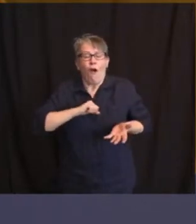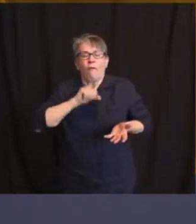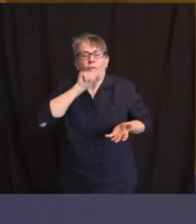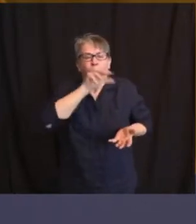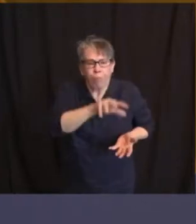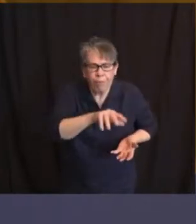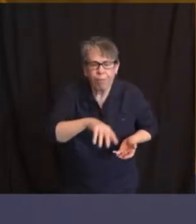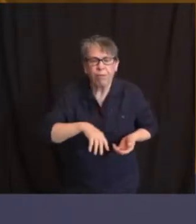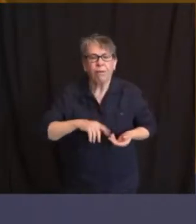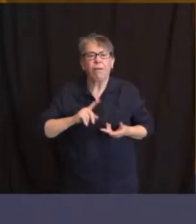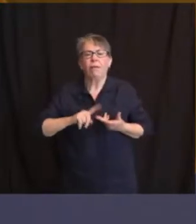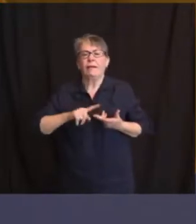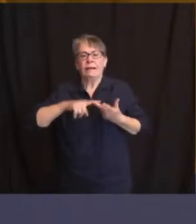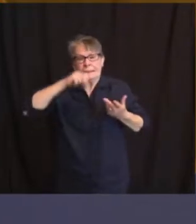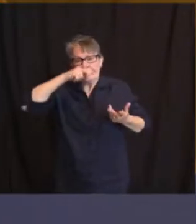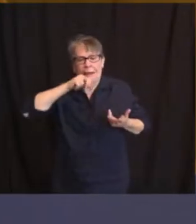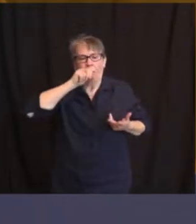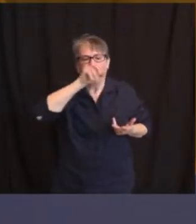and stay healthy. Thank you.